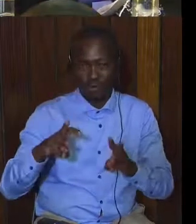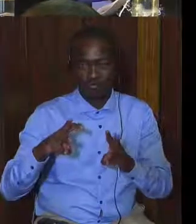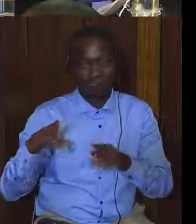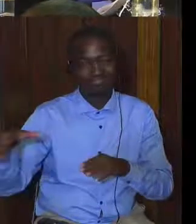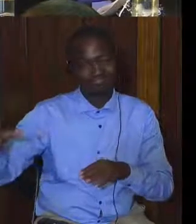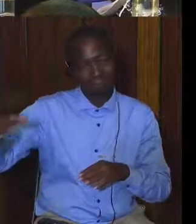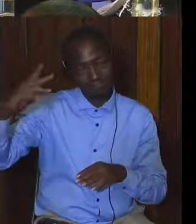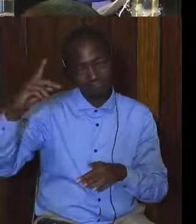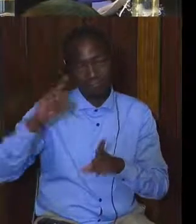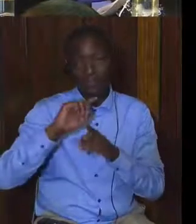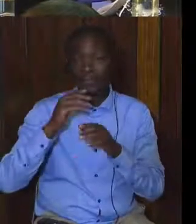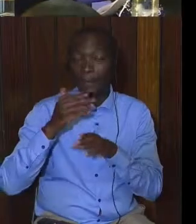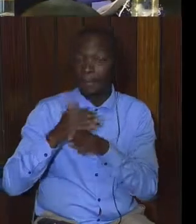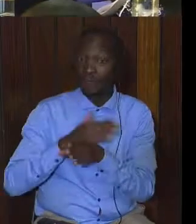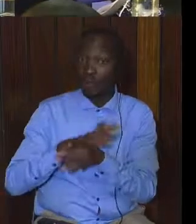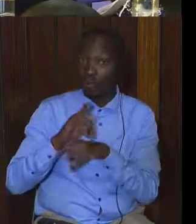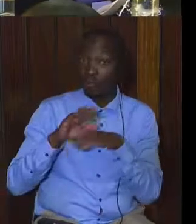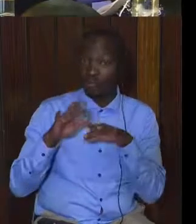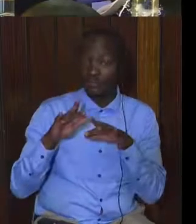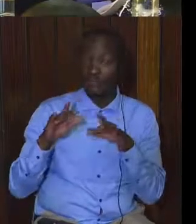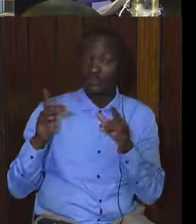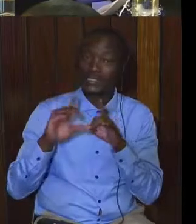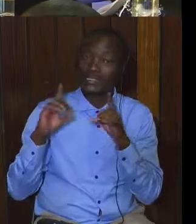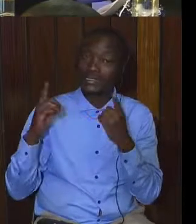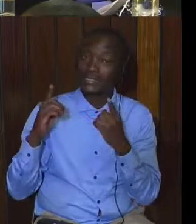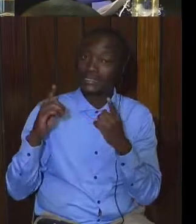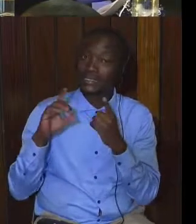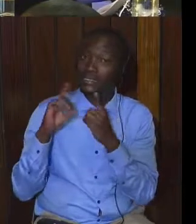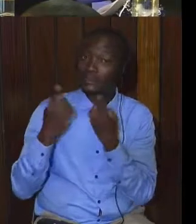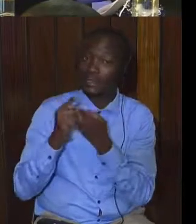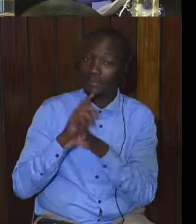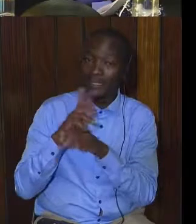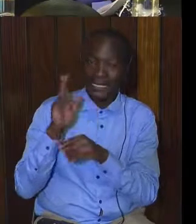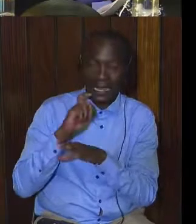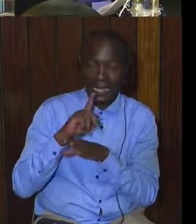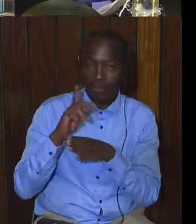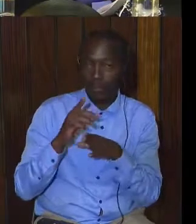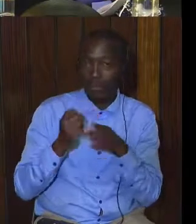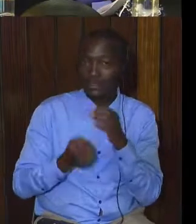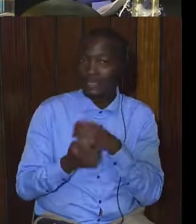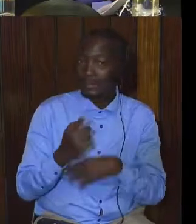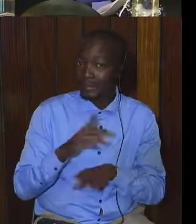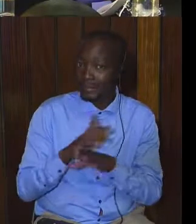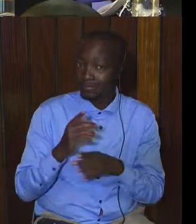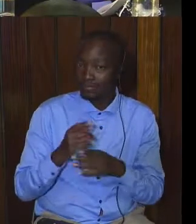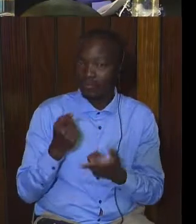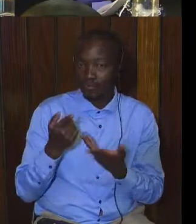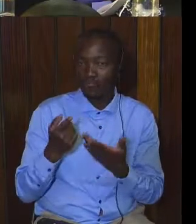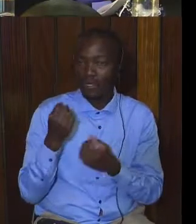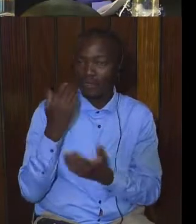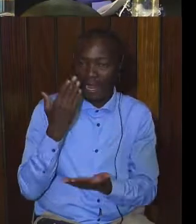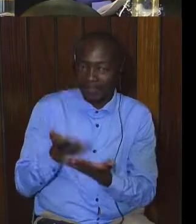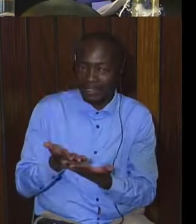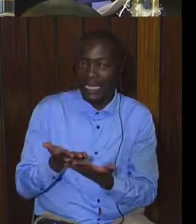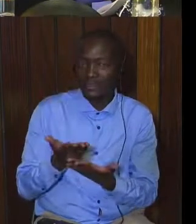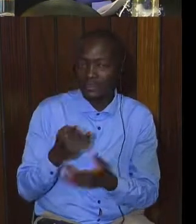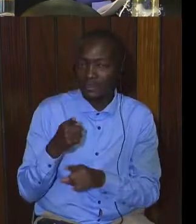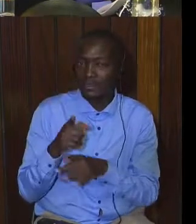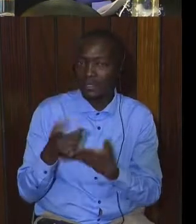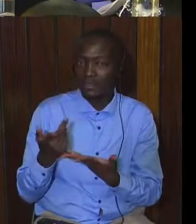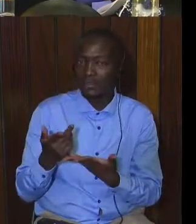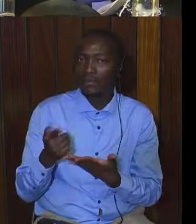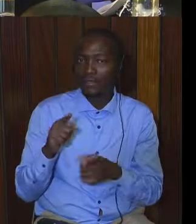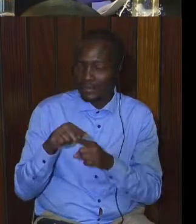department actually had the findings, we have advertised the tender for the subsidized bus contracts, and that tender